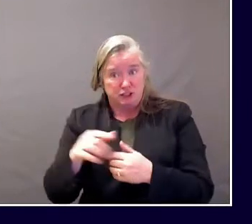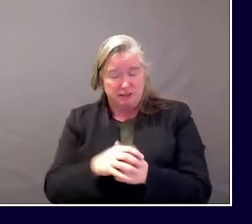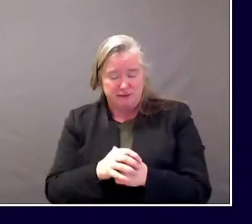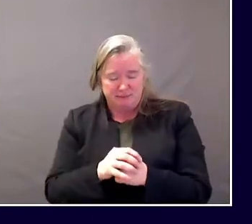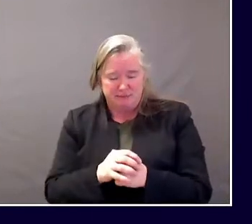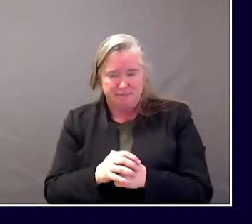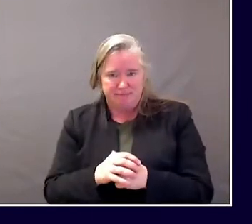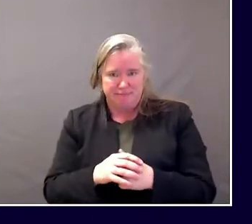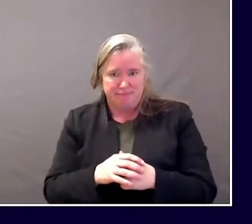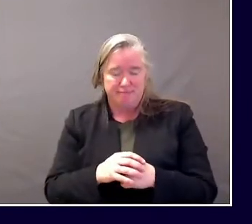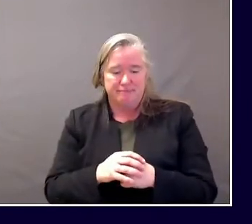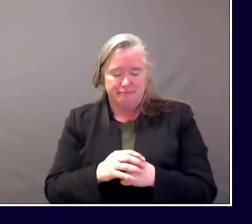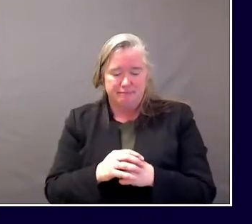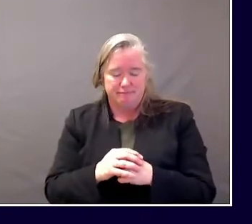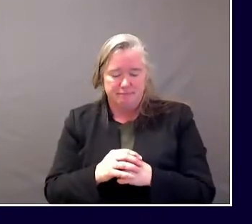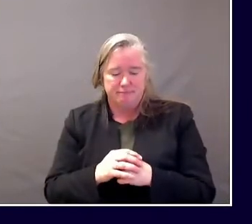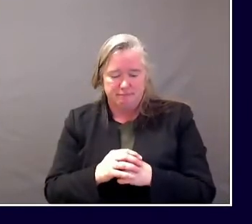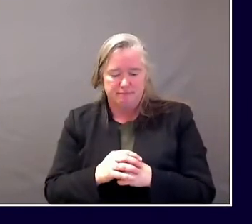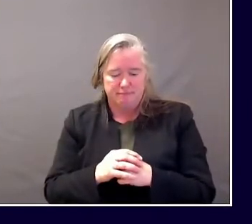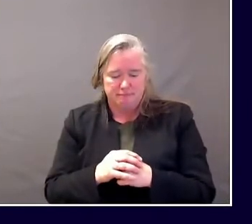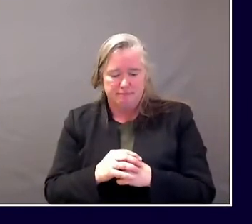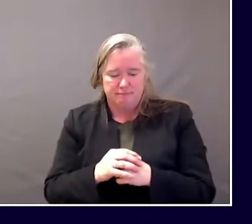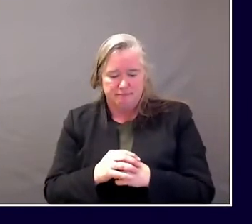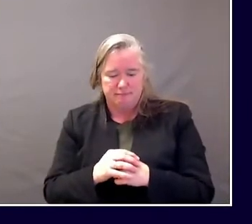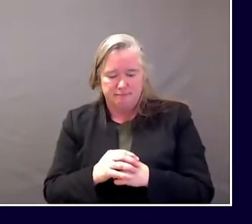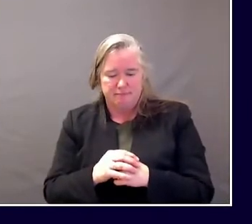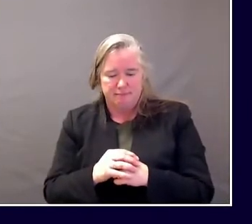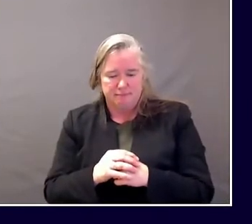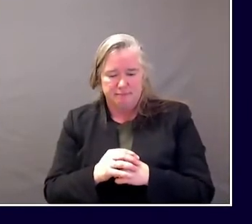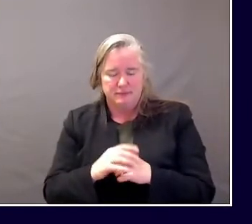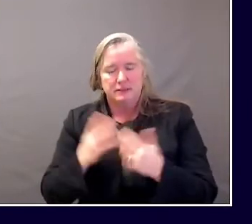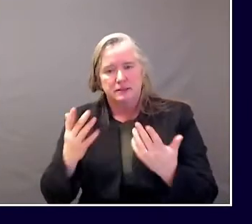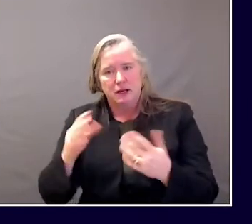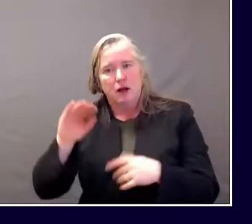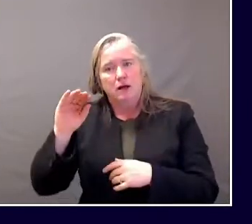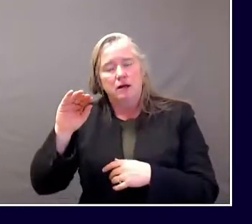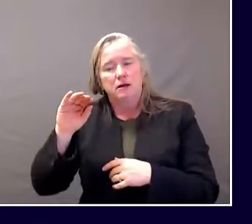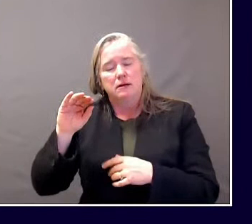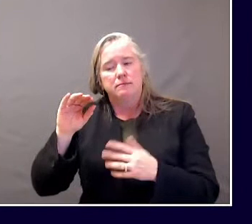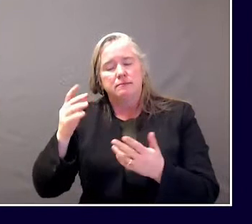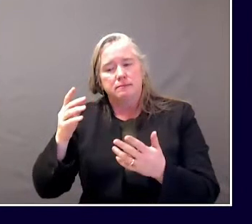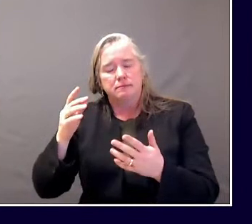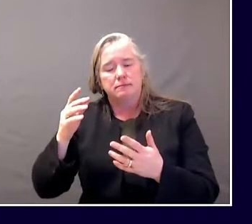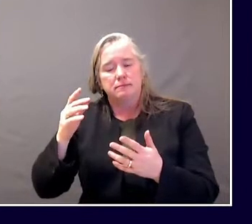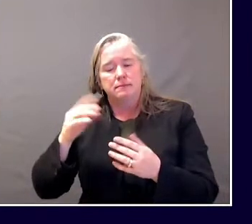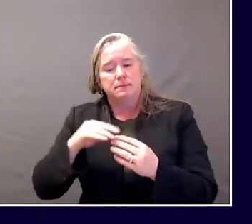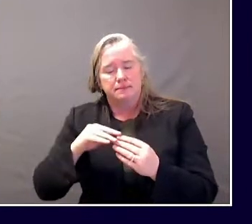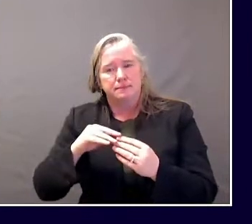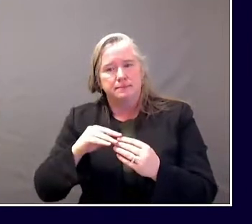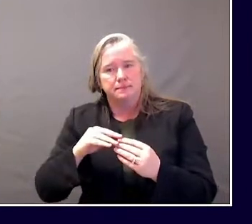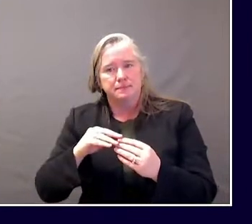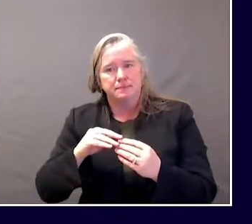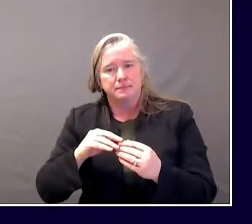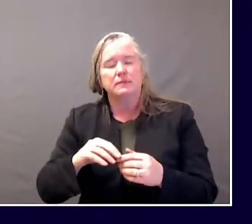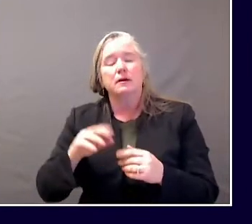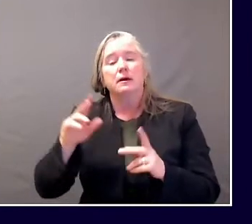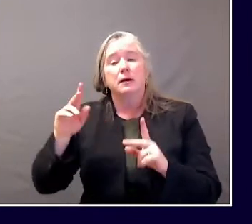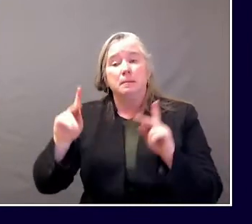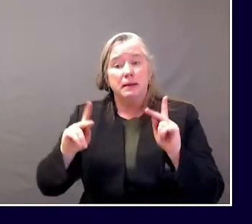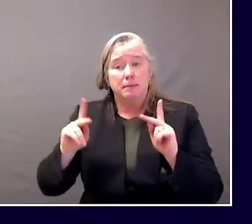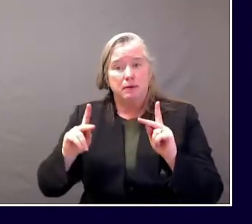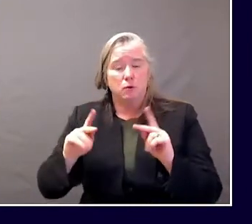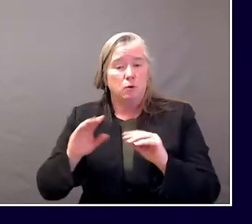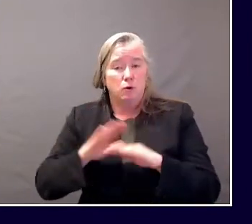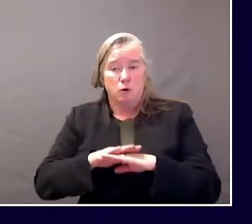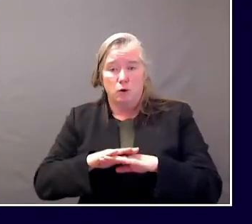any idea what the rate of infection is, or maybe the approximate number of cases among unhoused populations in